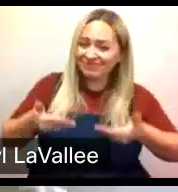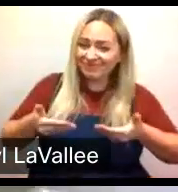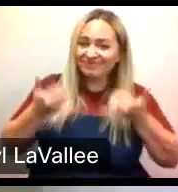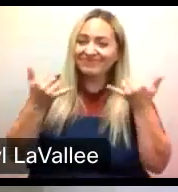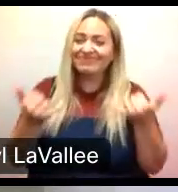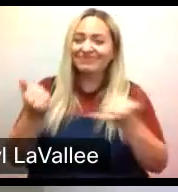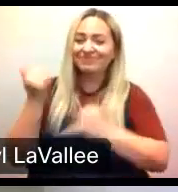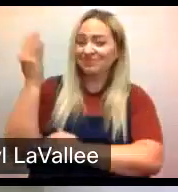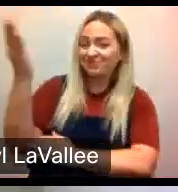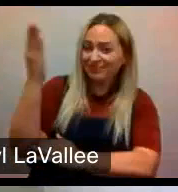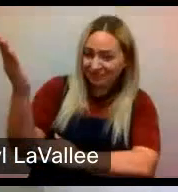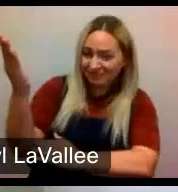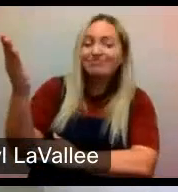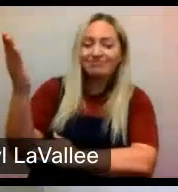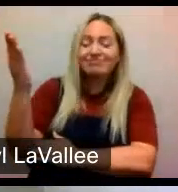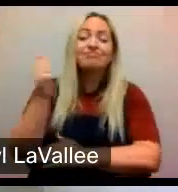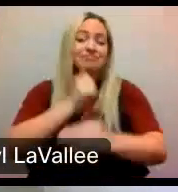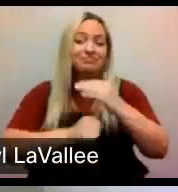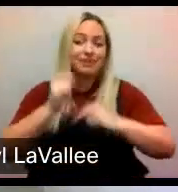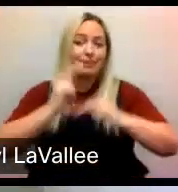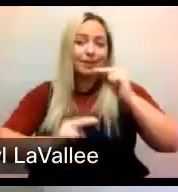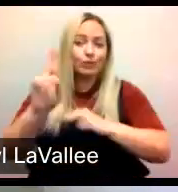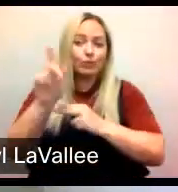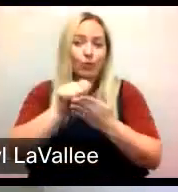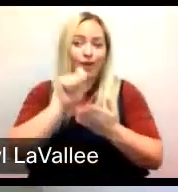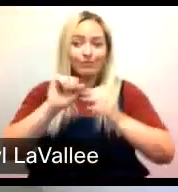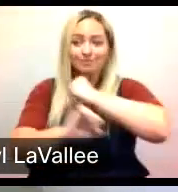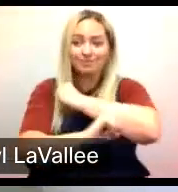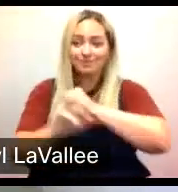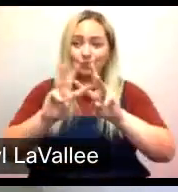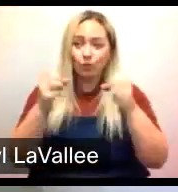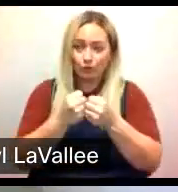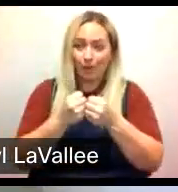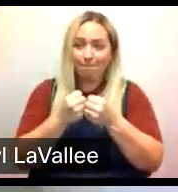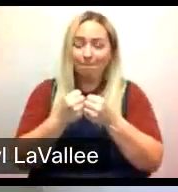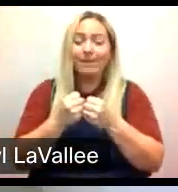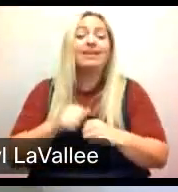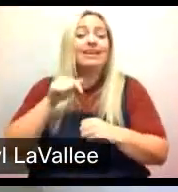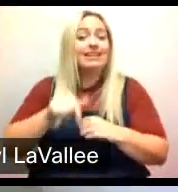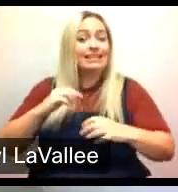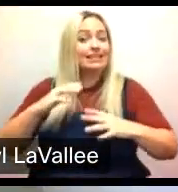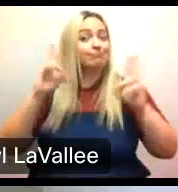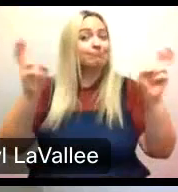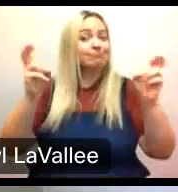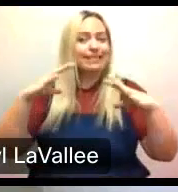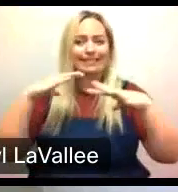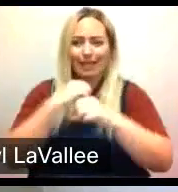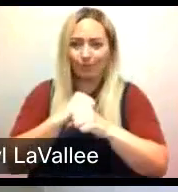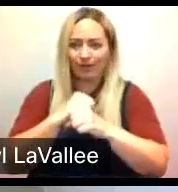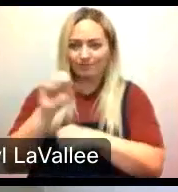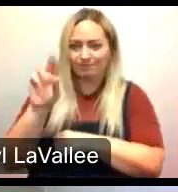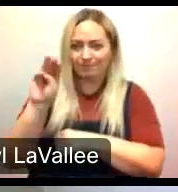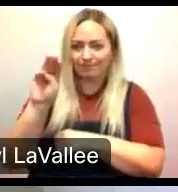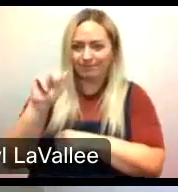today's presentation, part of the Building Your Writing Foundation workshop series. This is summarizing. This is